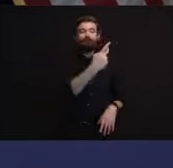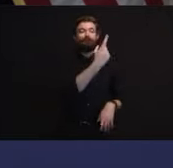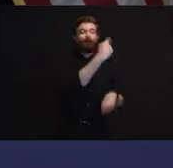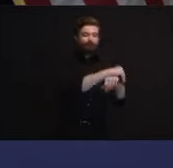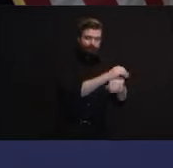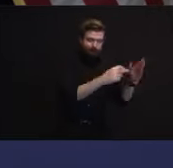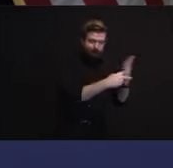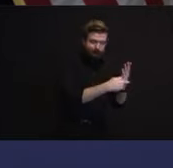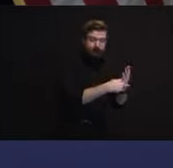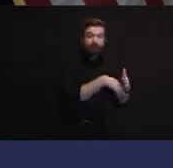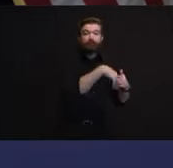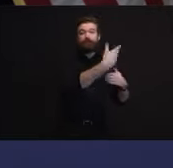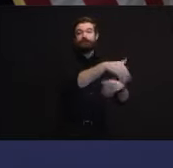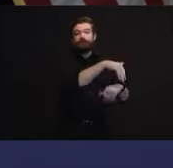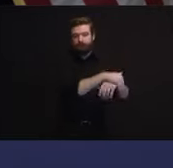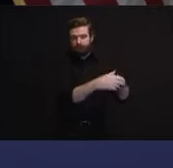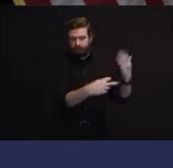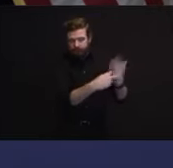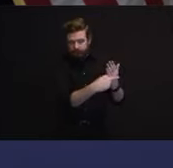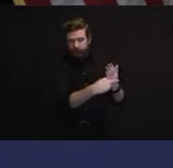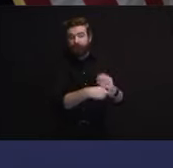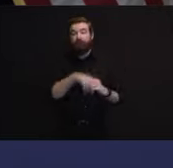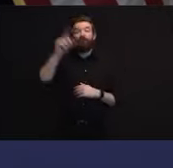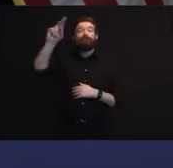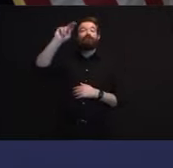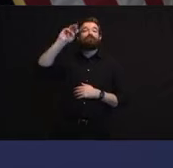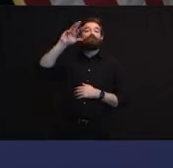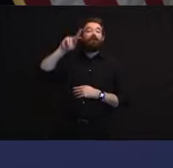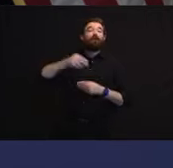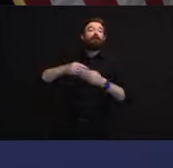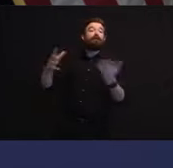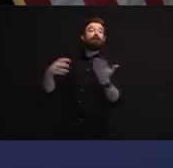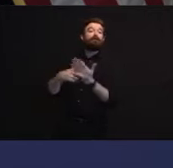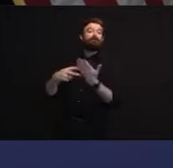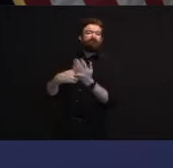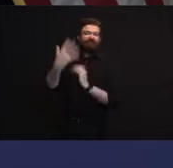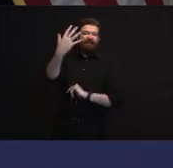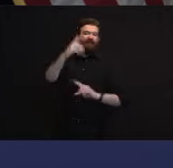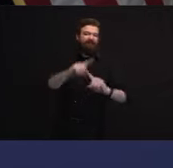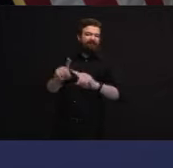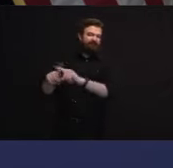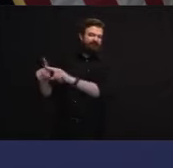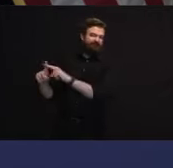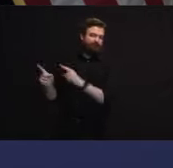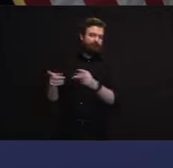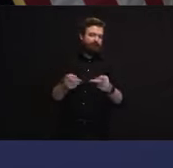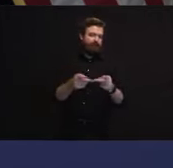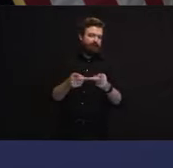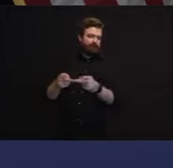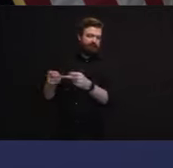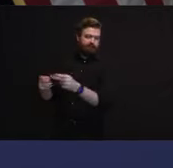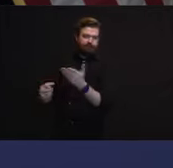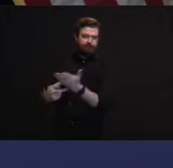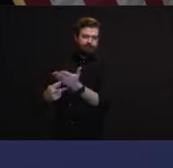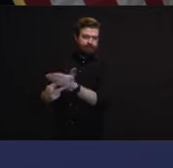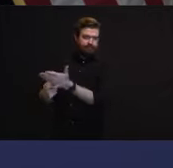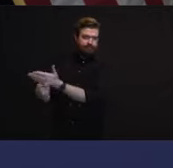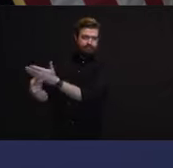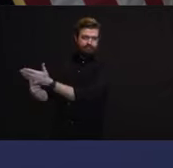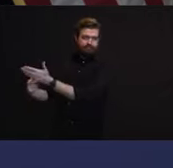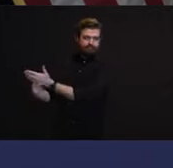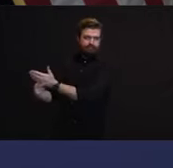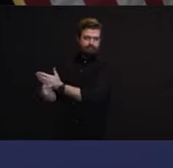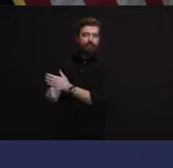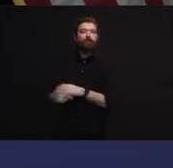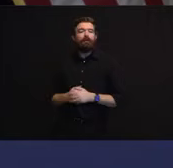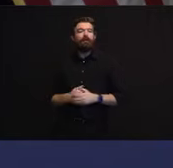And Newark Police Department issued citations to 5 different citations since Wednesday. To your point